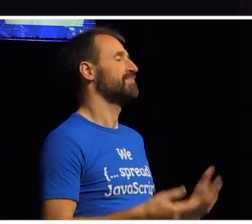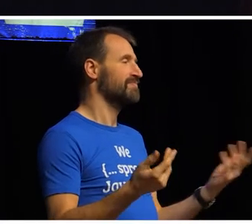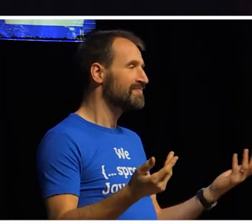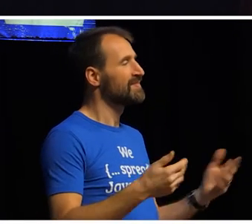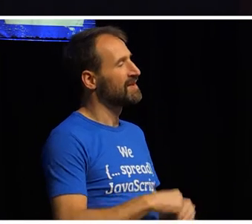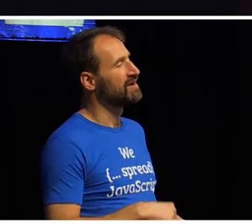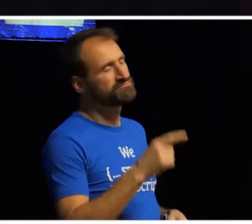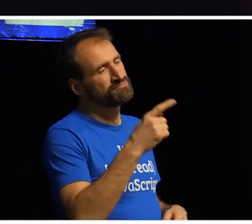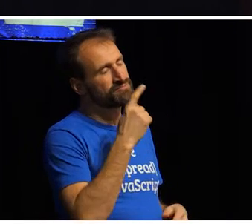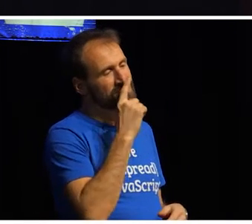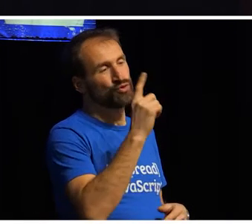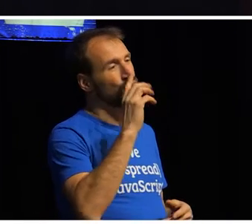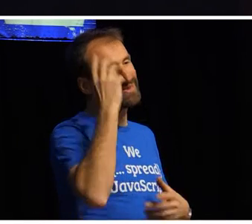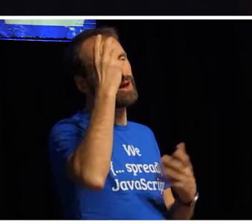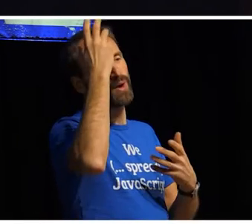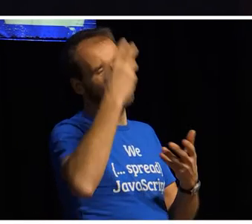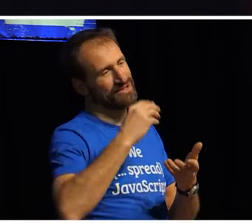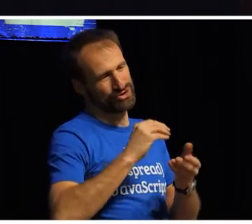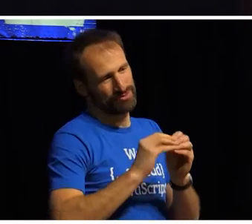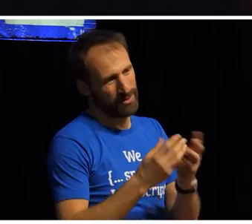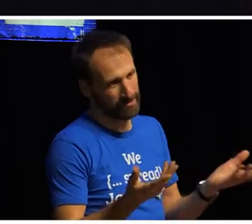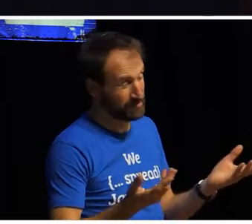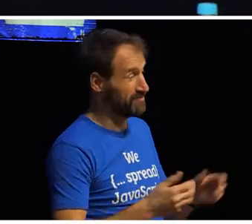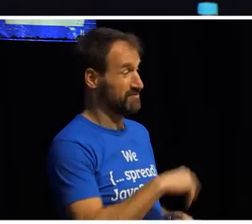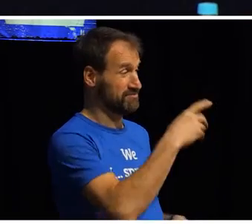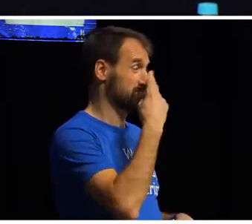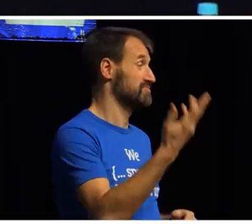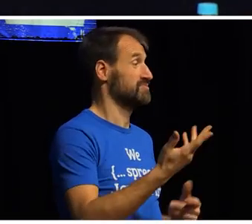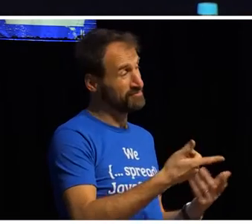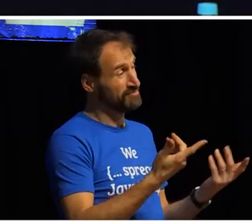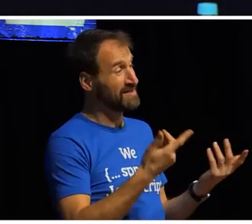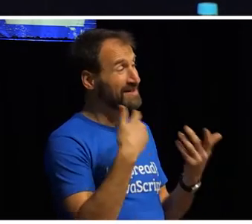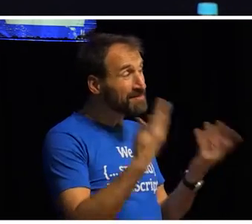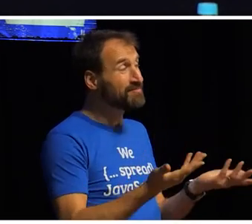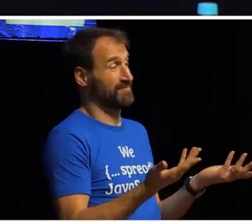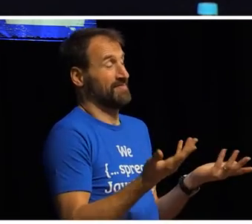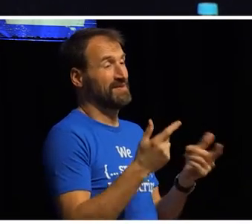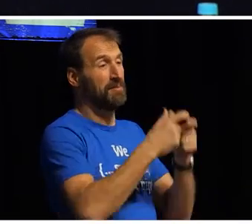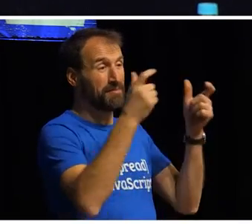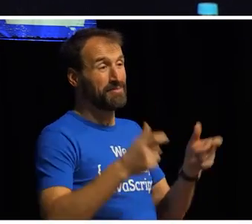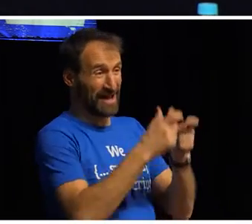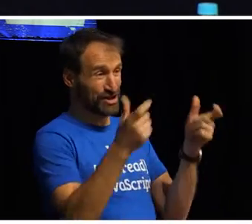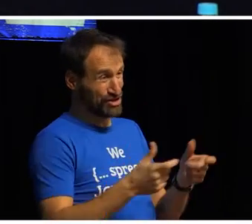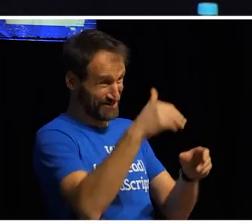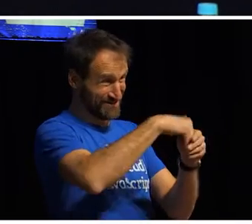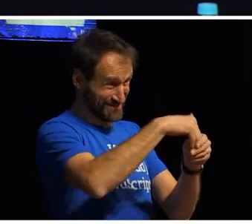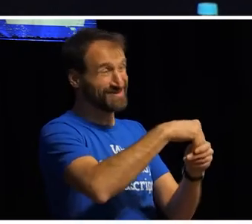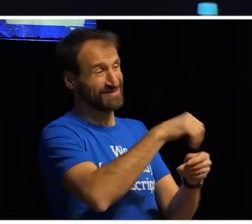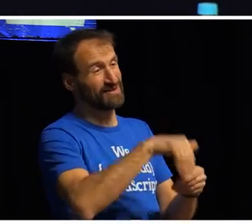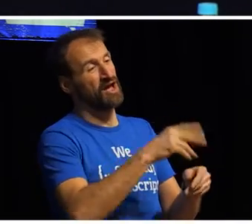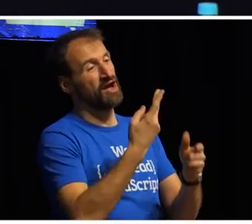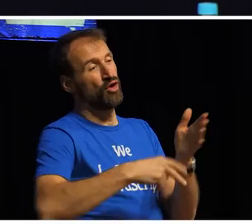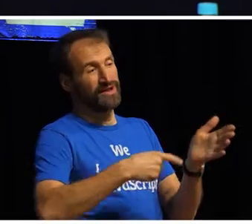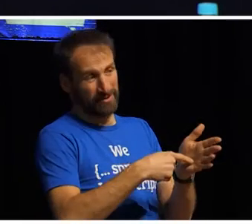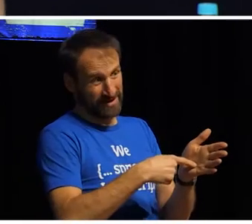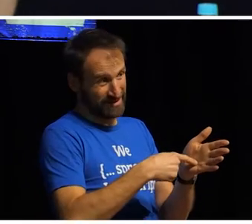in 7 1 in 8 packages in NPM carries a known vulnerability doesn't mean that 14% of them are vulnerable but the packages